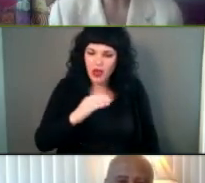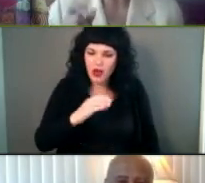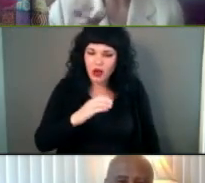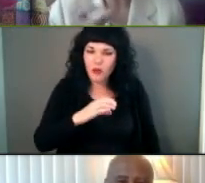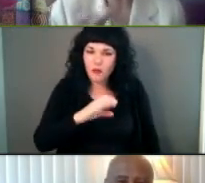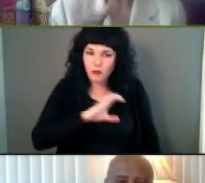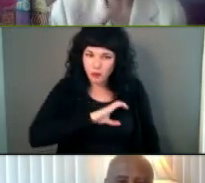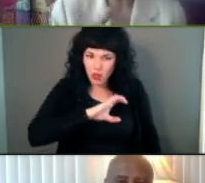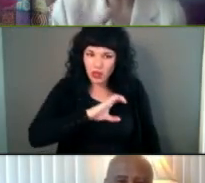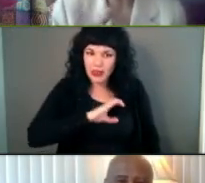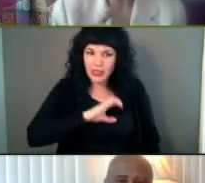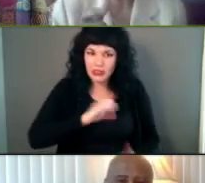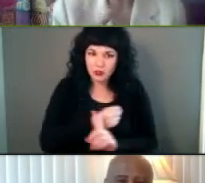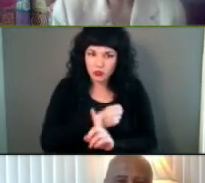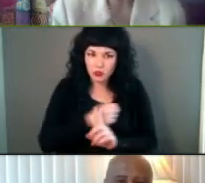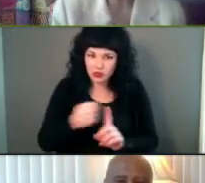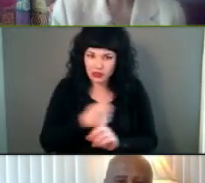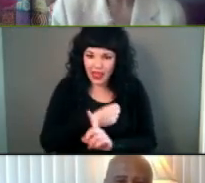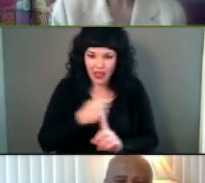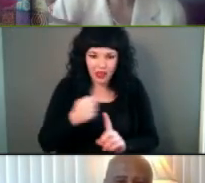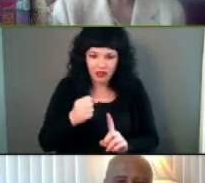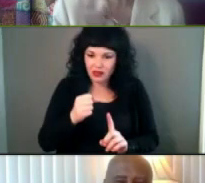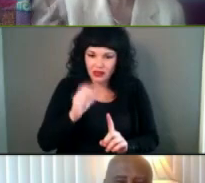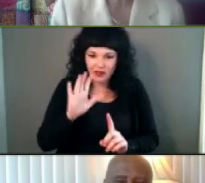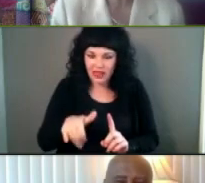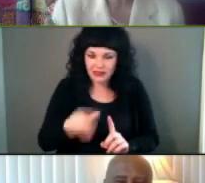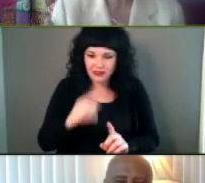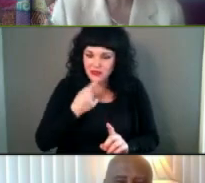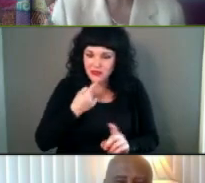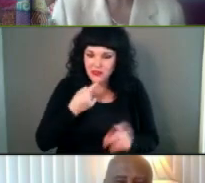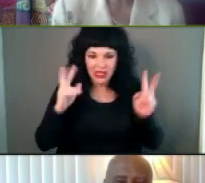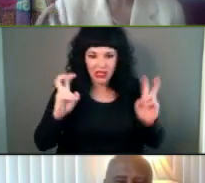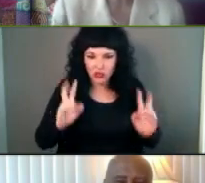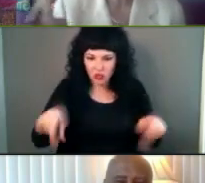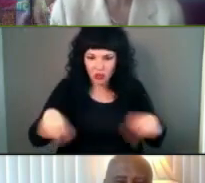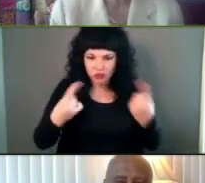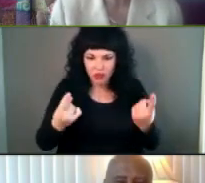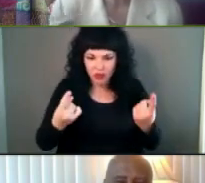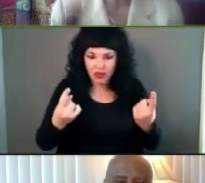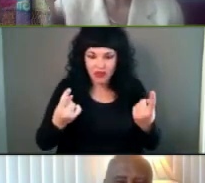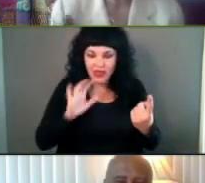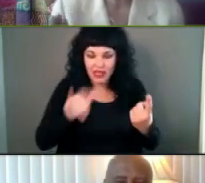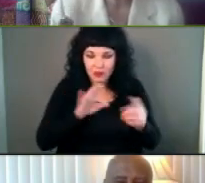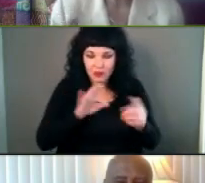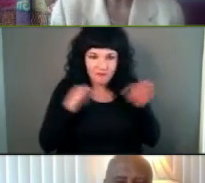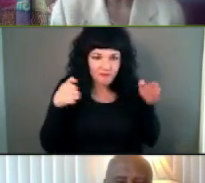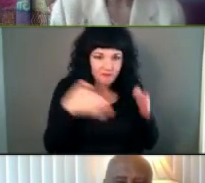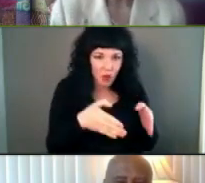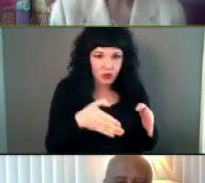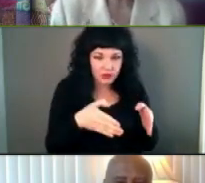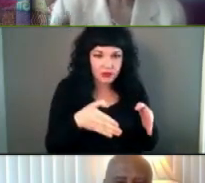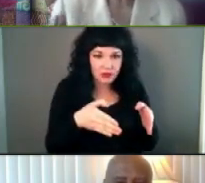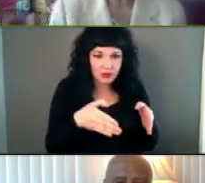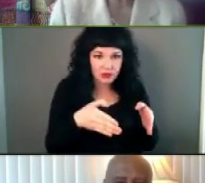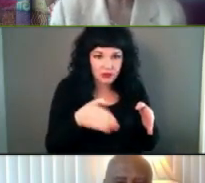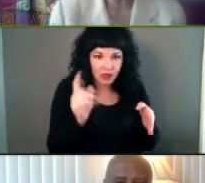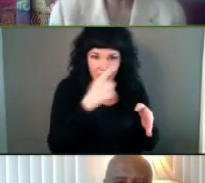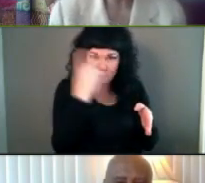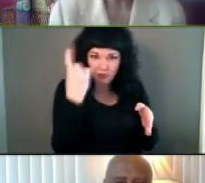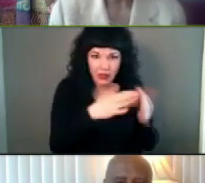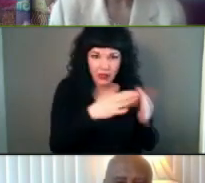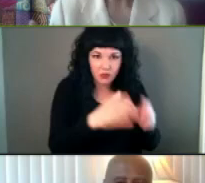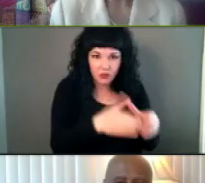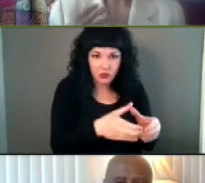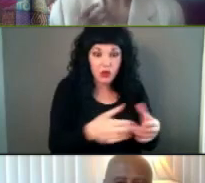issue that is often aimed at the Black community. It's also been aimed at those who protest the status quo since the beginning of this